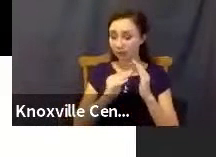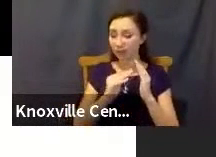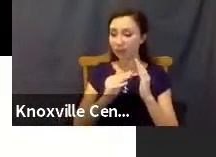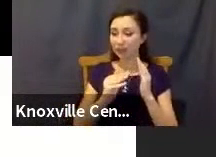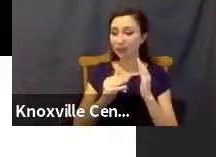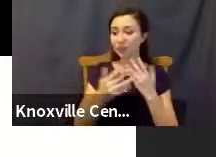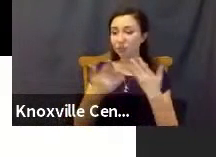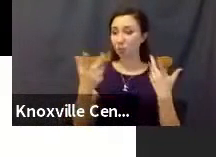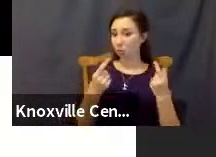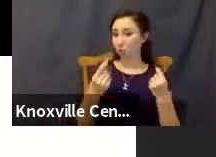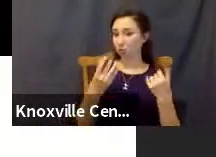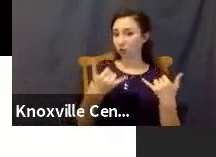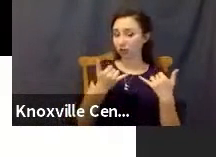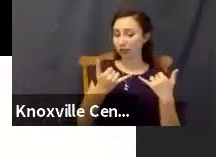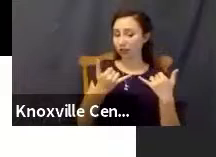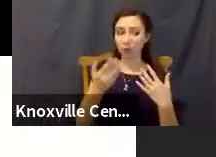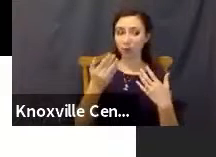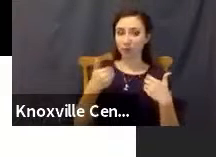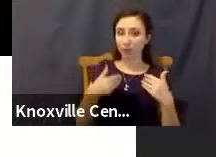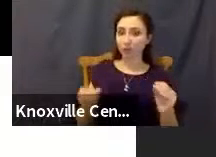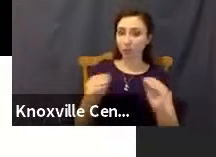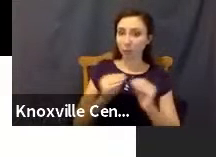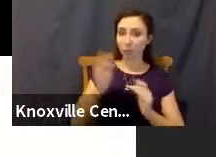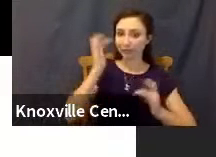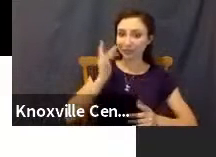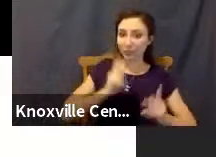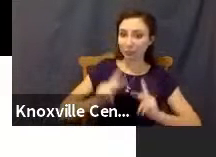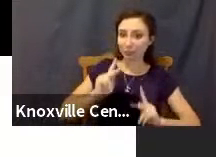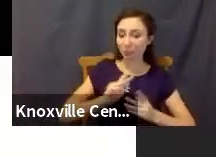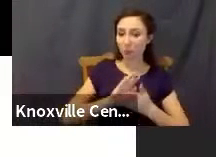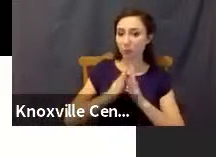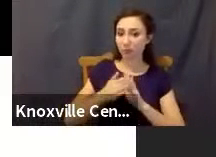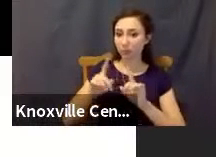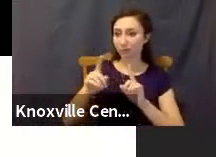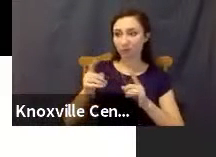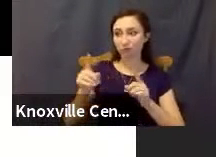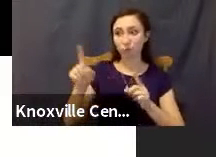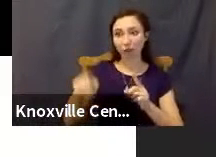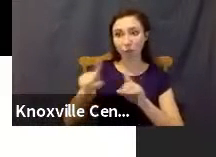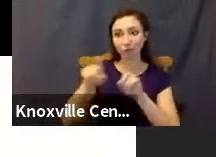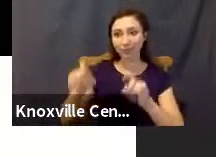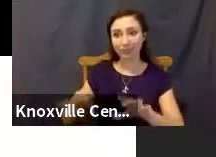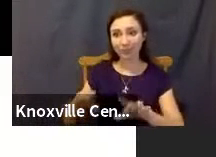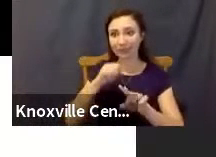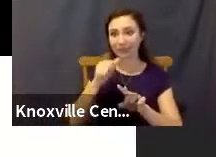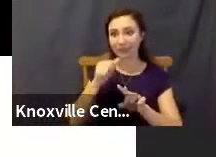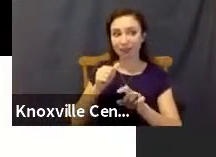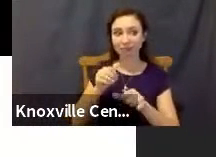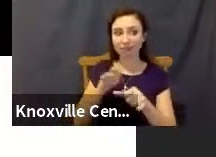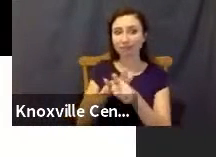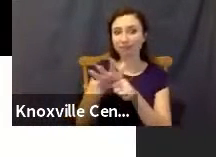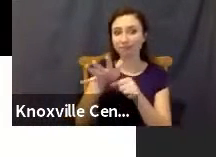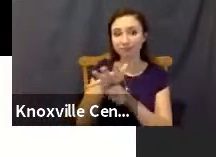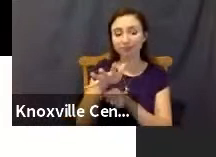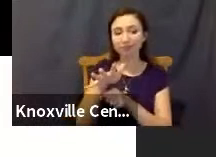getting right now are more sick people who are getting tested, and I don't think not as many asymptomatic. So I don't know